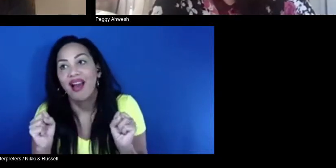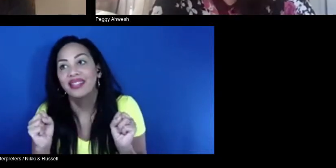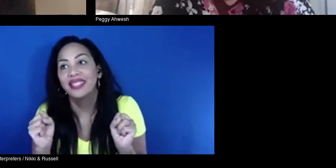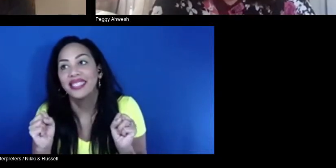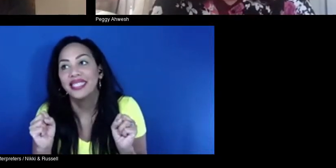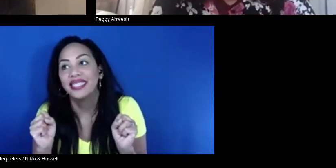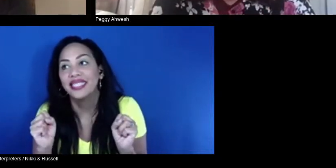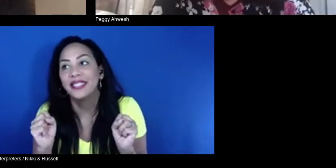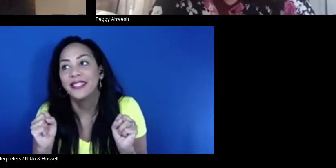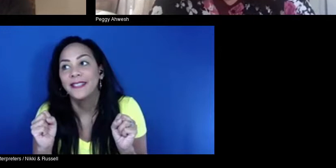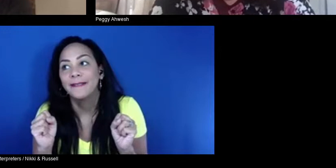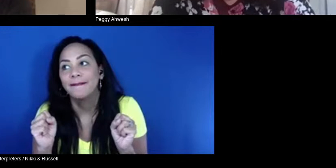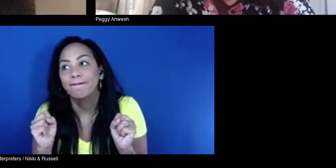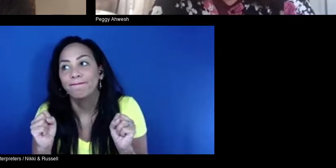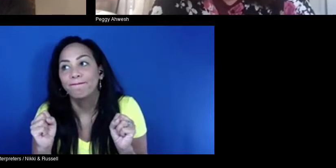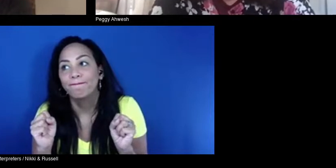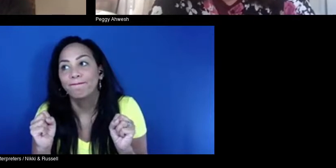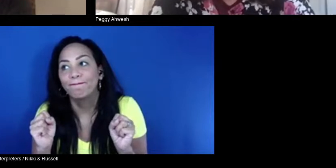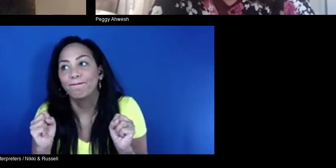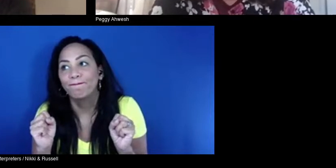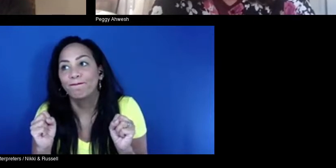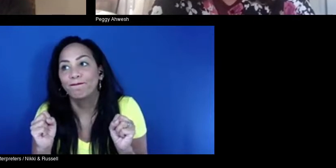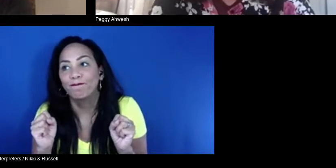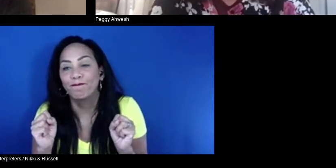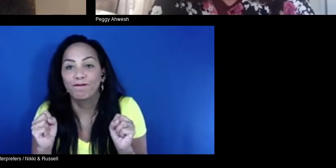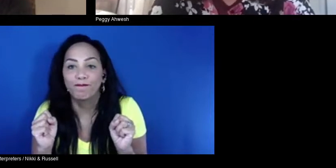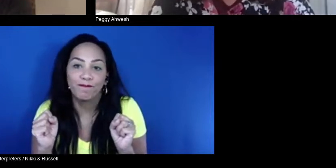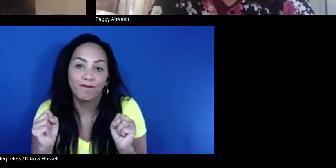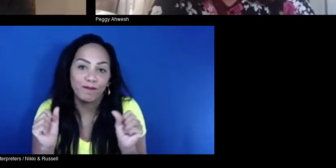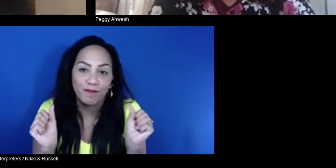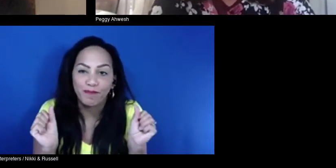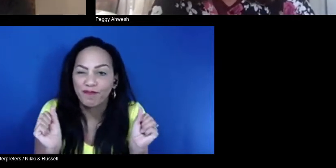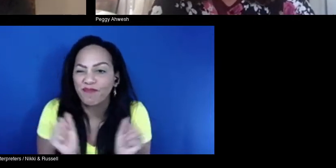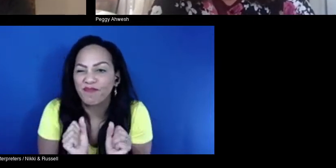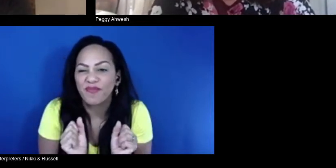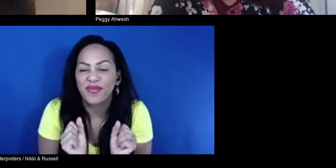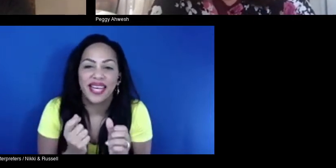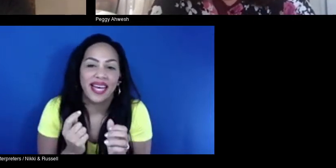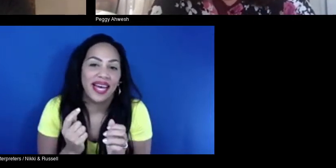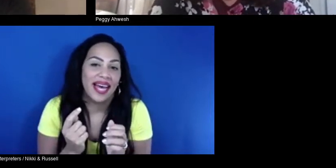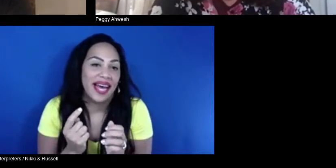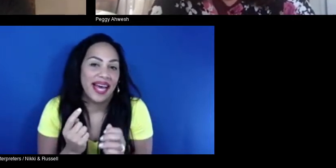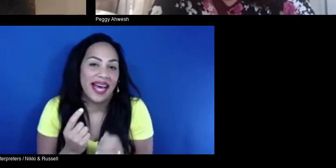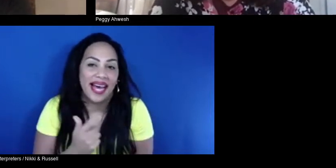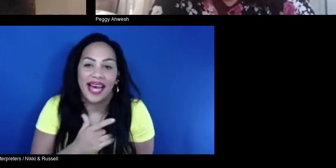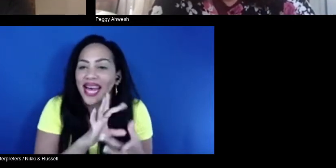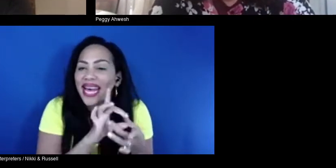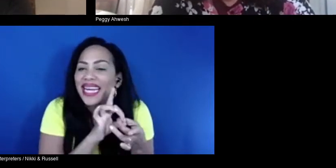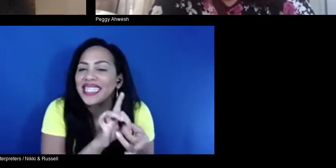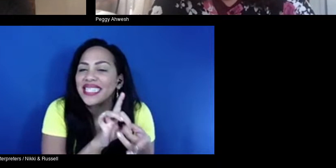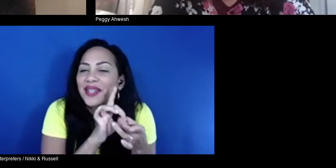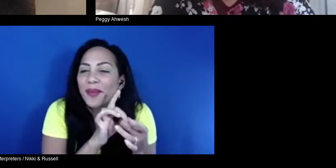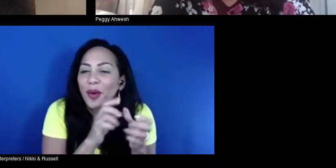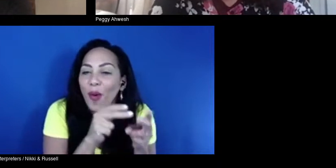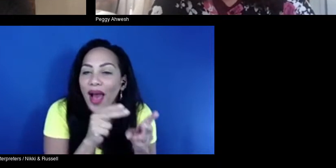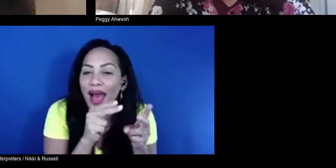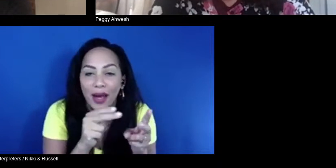very in an intimate way with people, gestures. I was very interested in